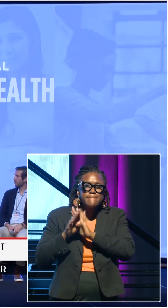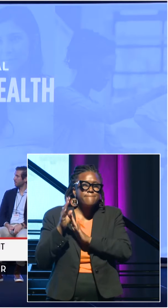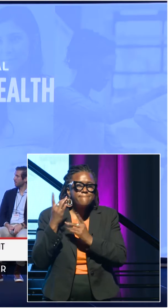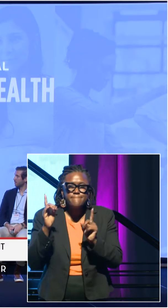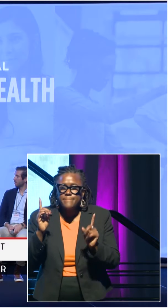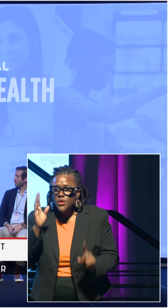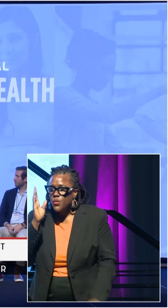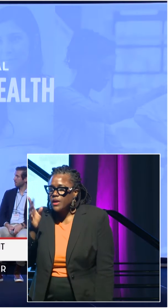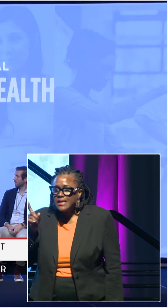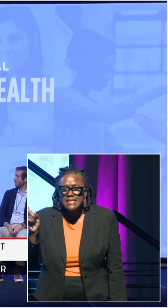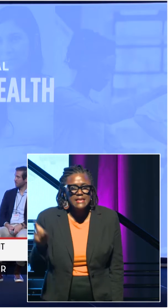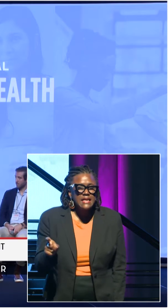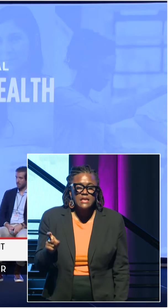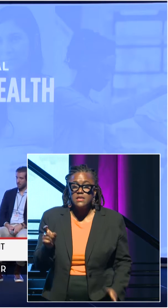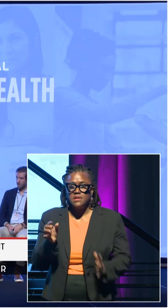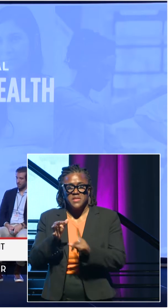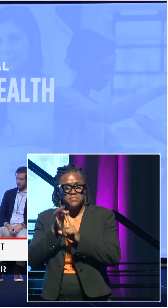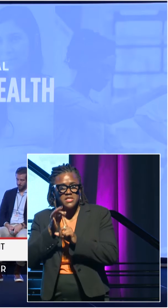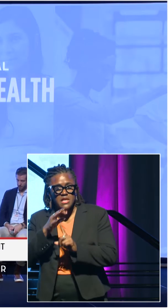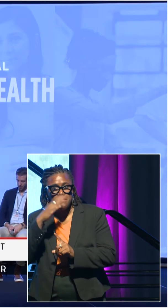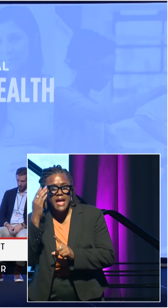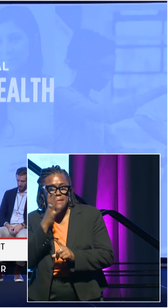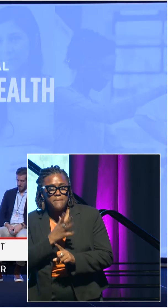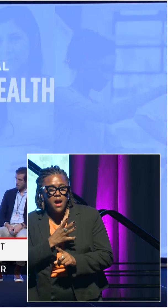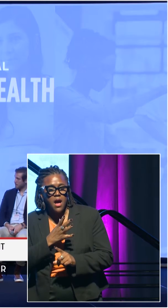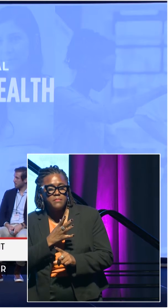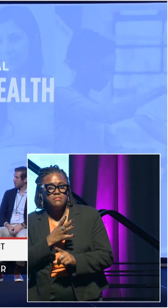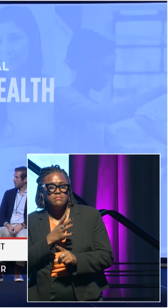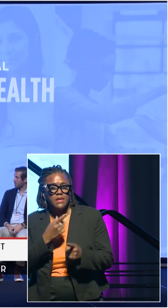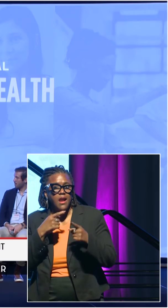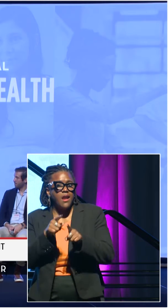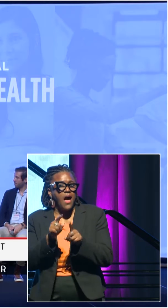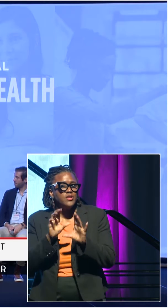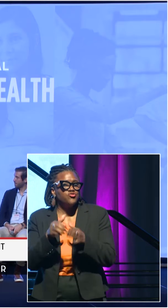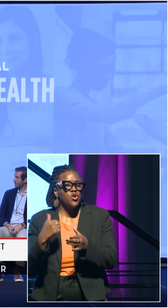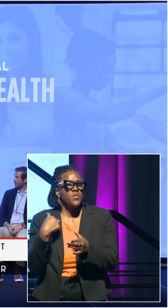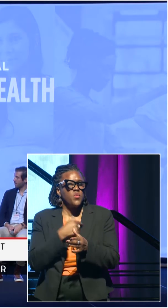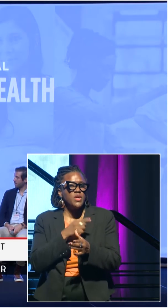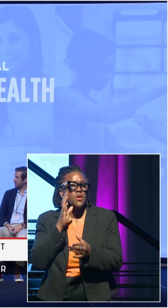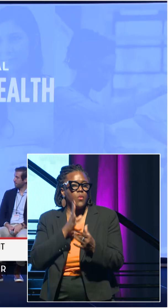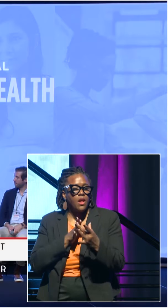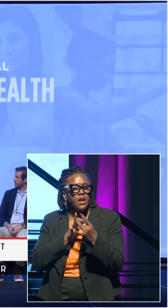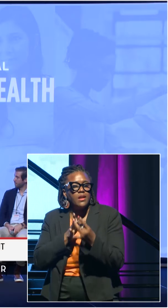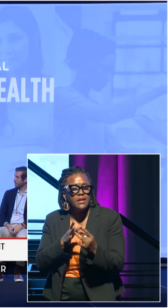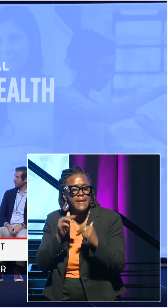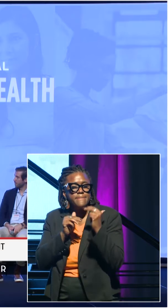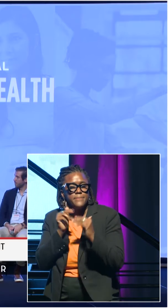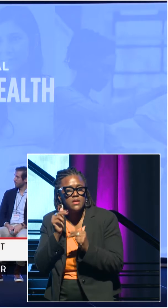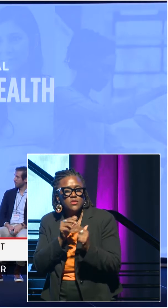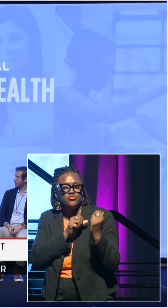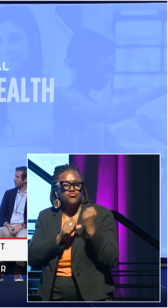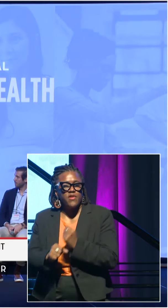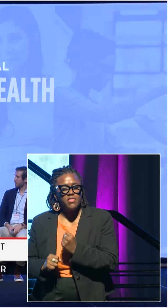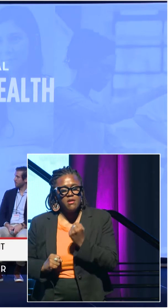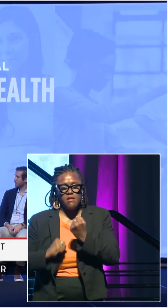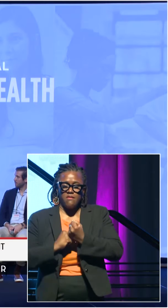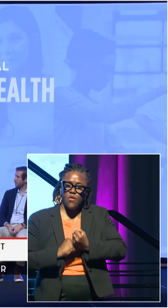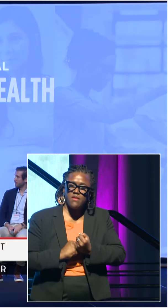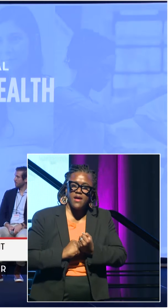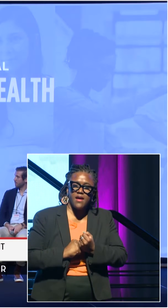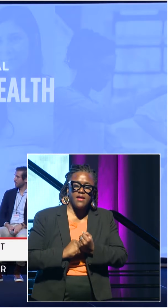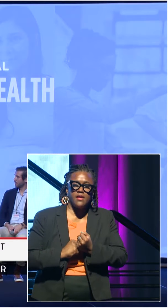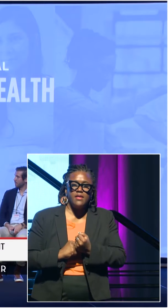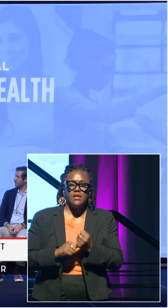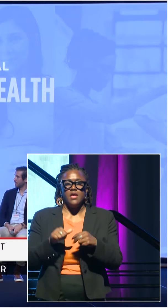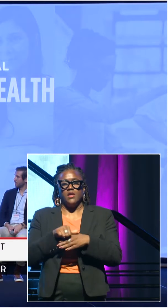We are going to be, especially with Black Mamas Matter Alliance, we are going to be a driving force to start to build, strengthen, fortify,